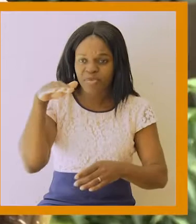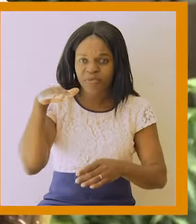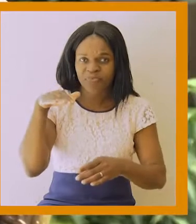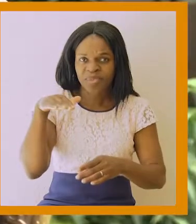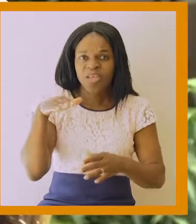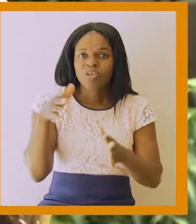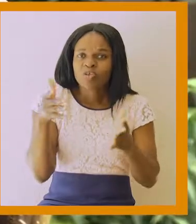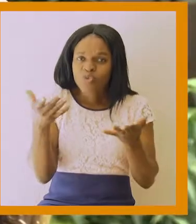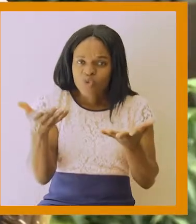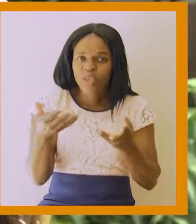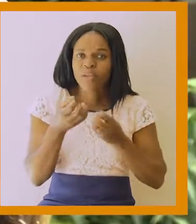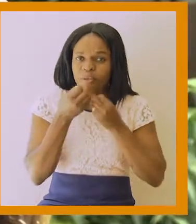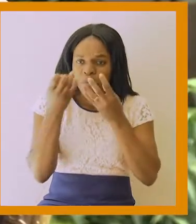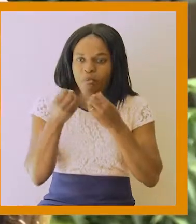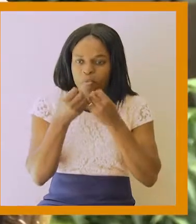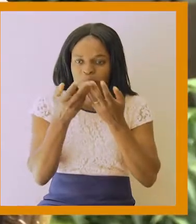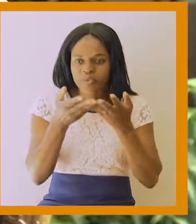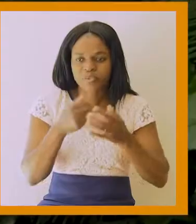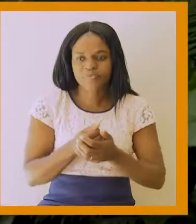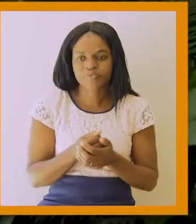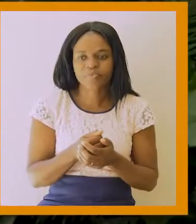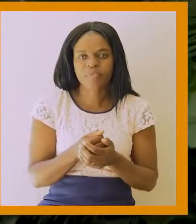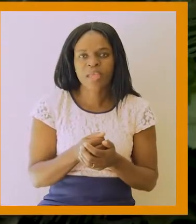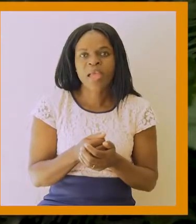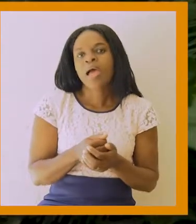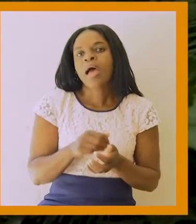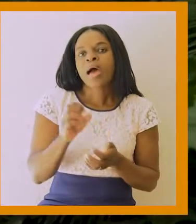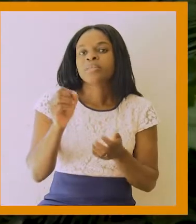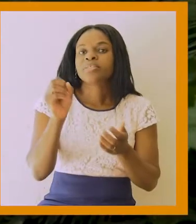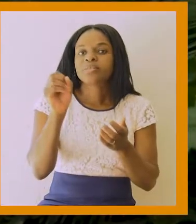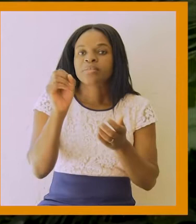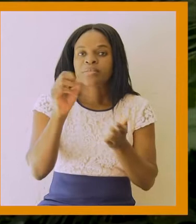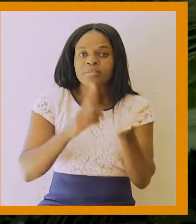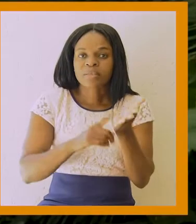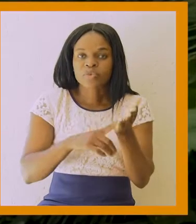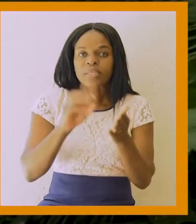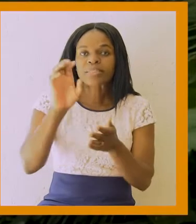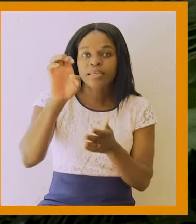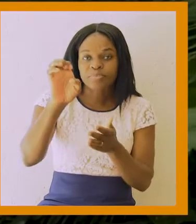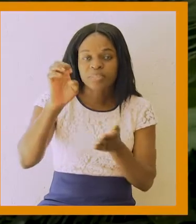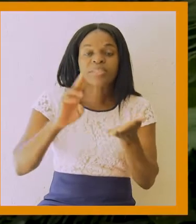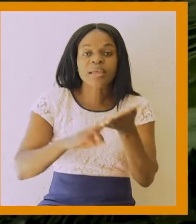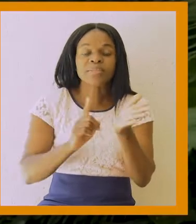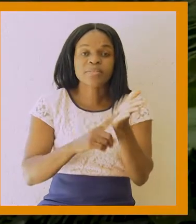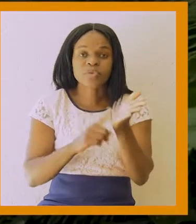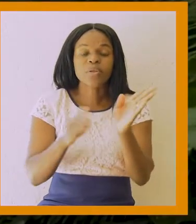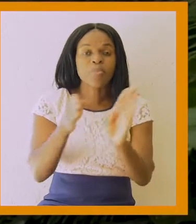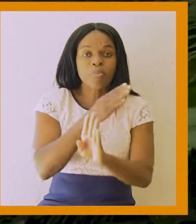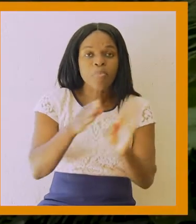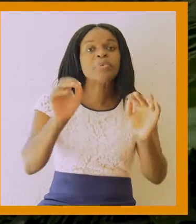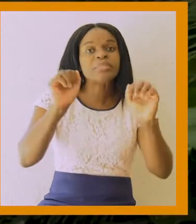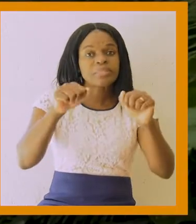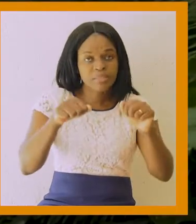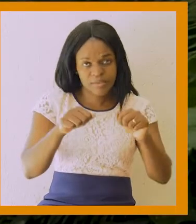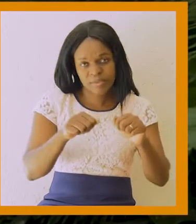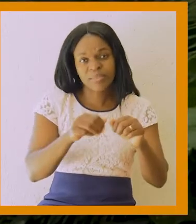is also happening in Zimbabwe. So what are the trends really? Yeah, sexual exploitation and abuse is quite